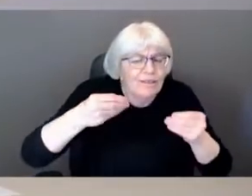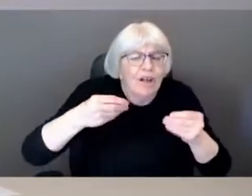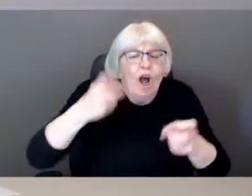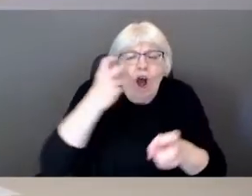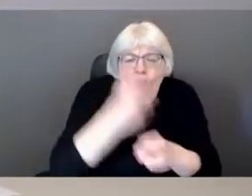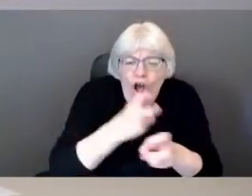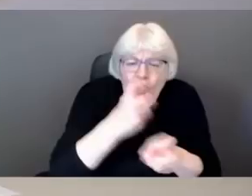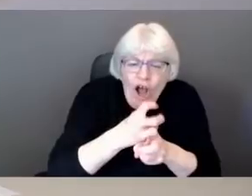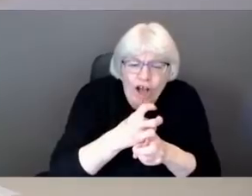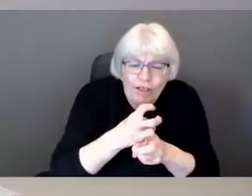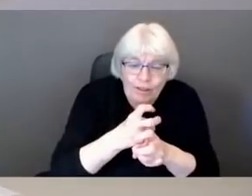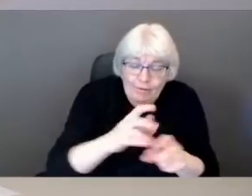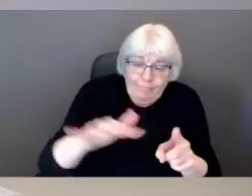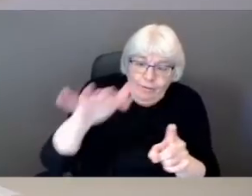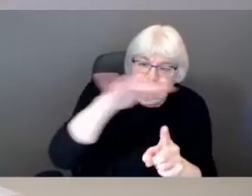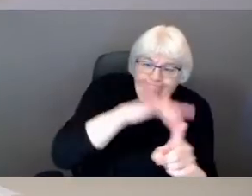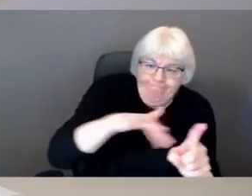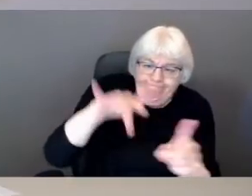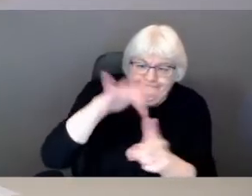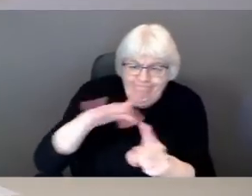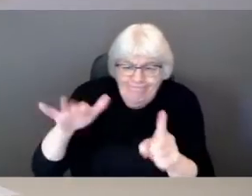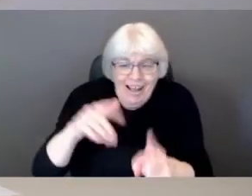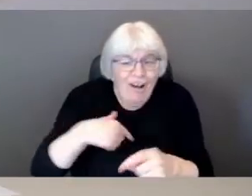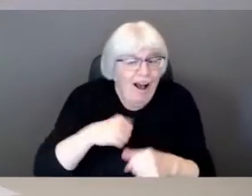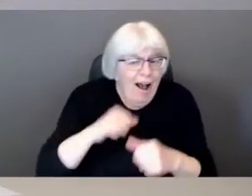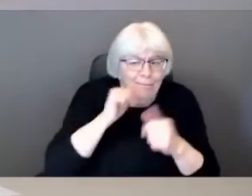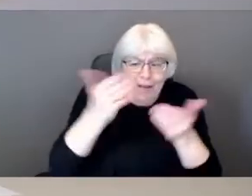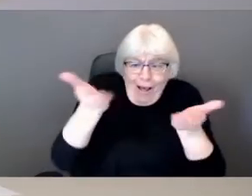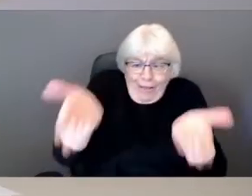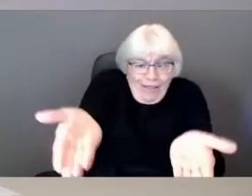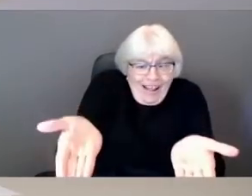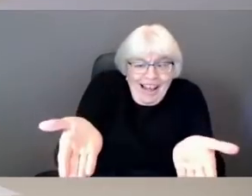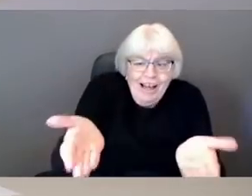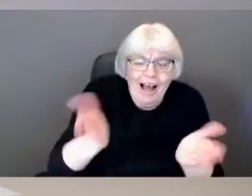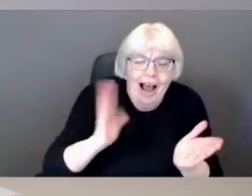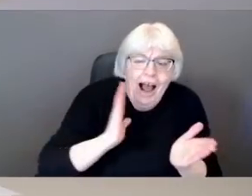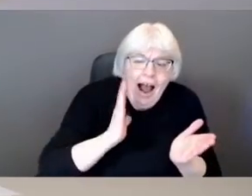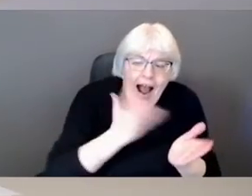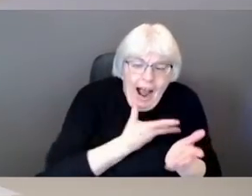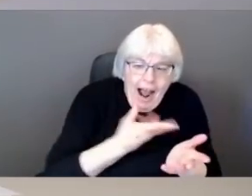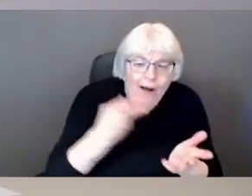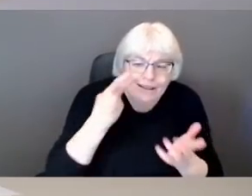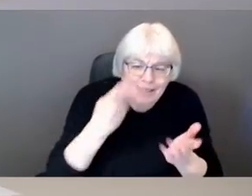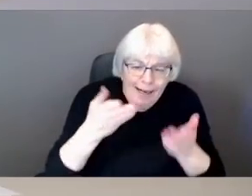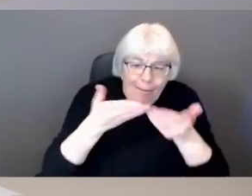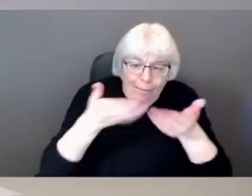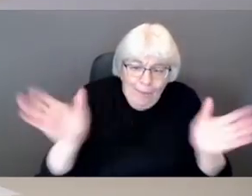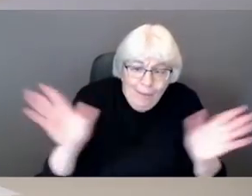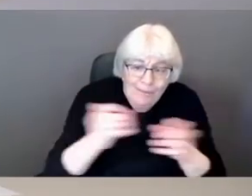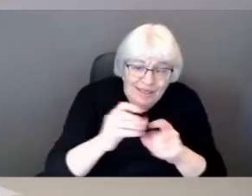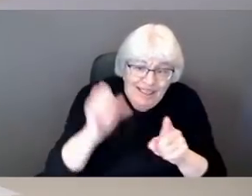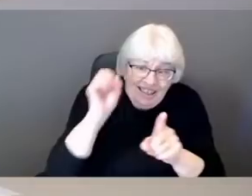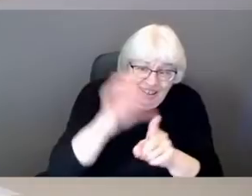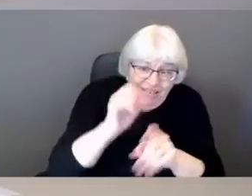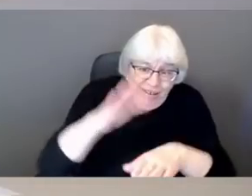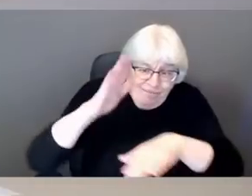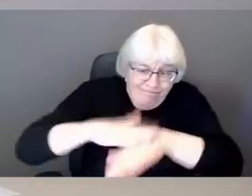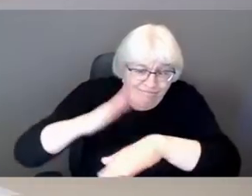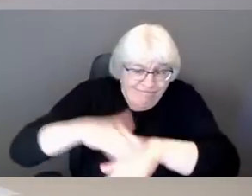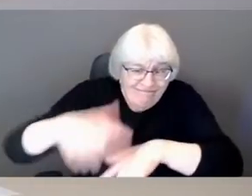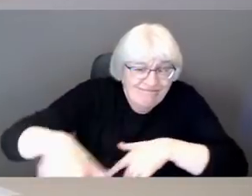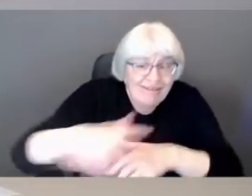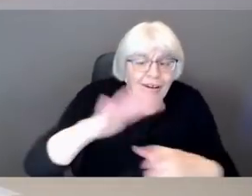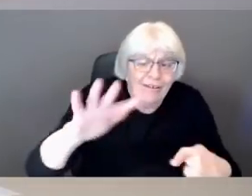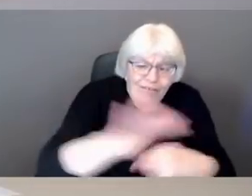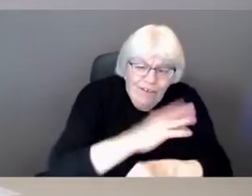again, what's changed about our public exposure notifications is really those who are fully vaccinated, we are just telling them to watch for